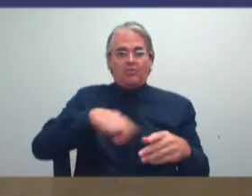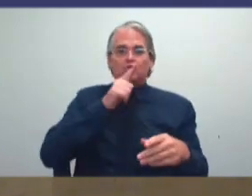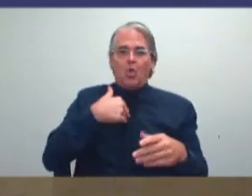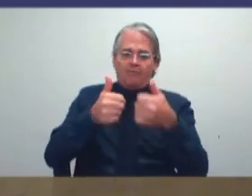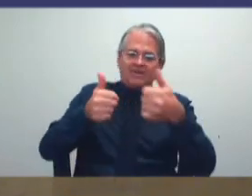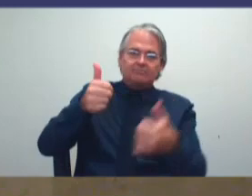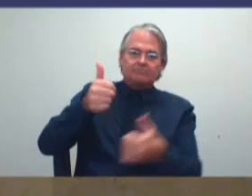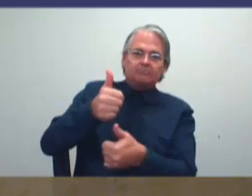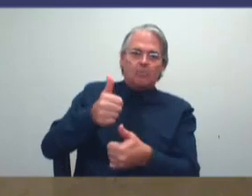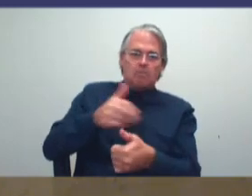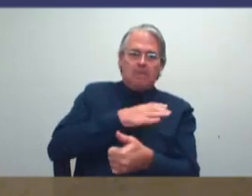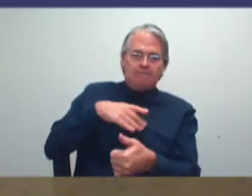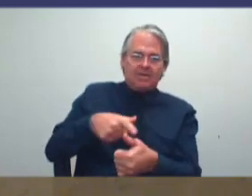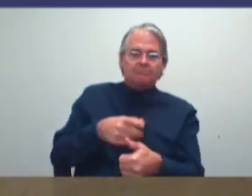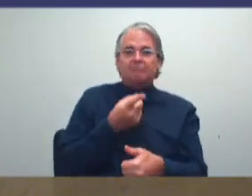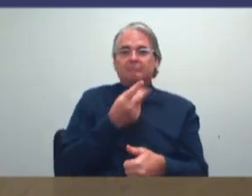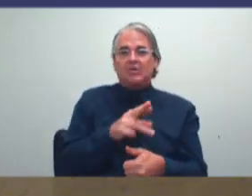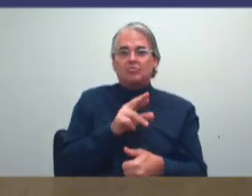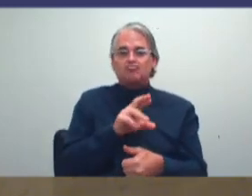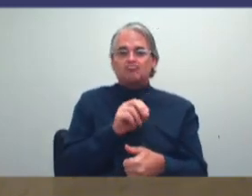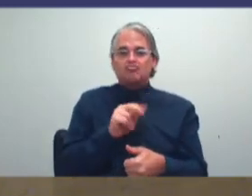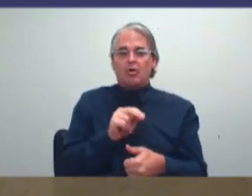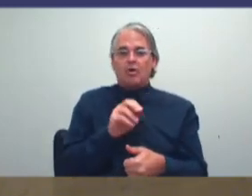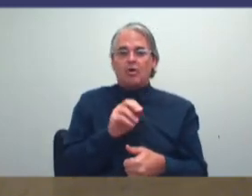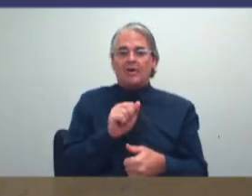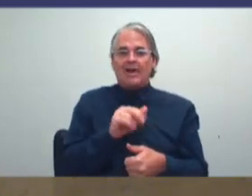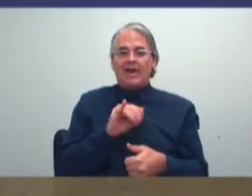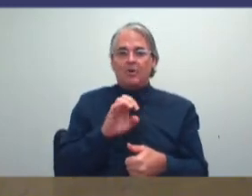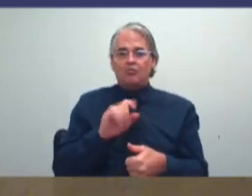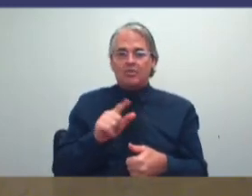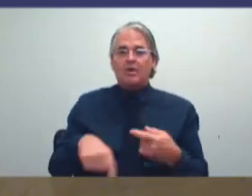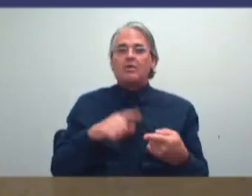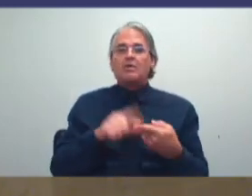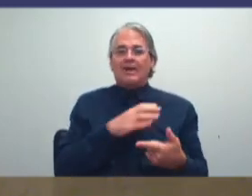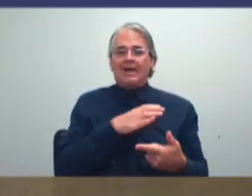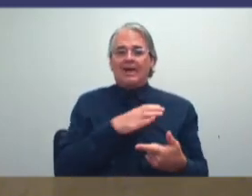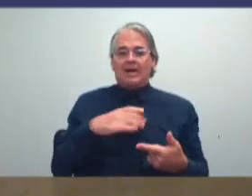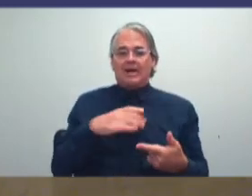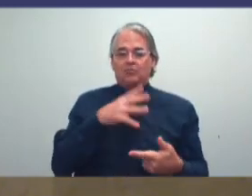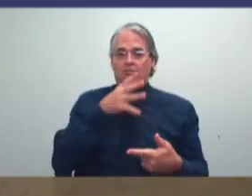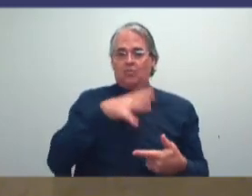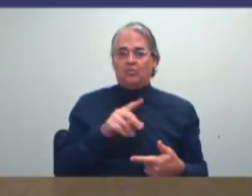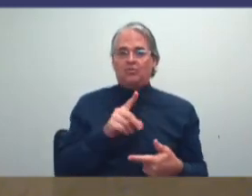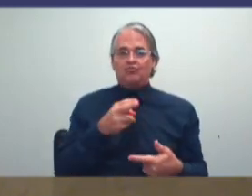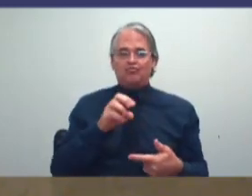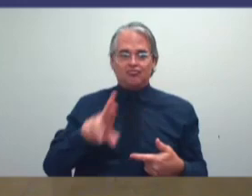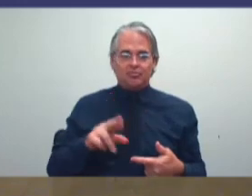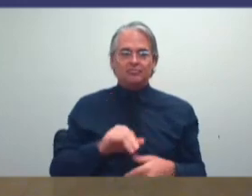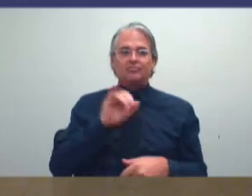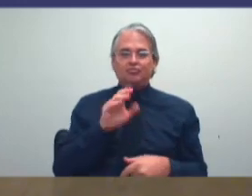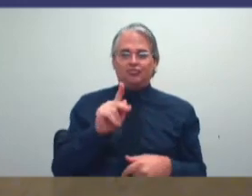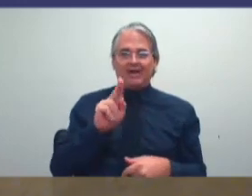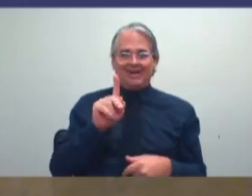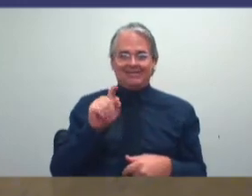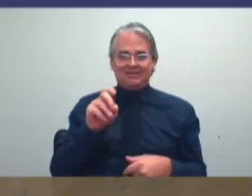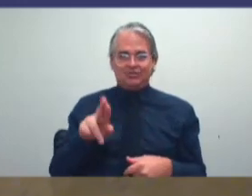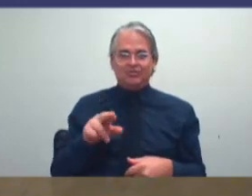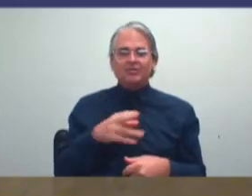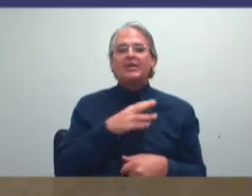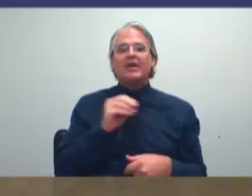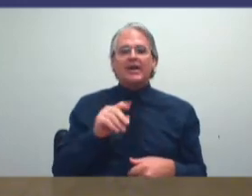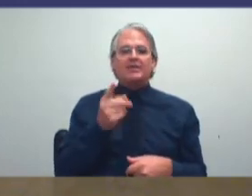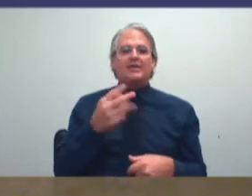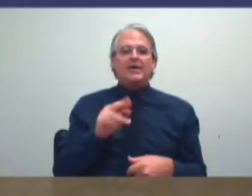Ariel, Councilwoman Doerr, Jack Hester, Heather Curran, and Dr. Jeremy Smith.